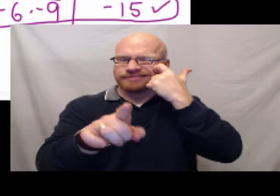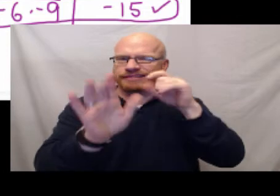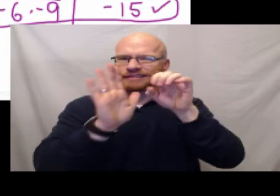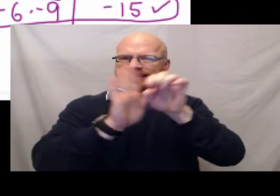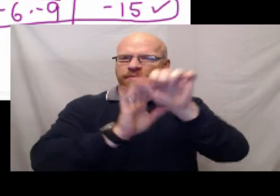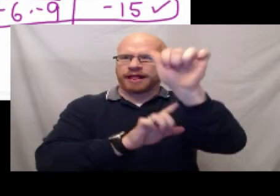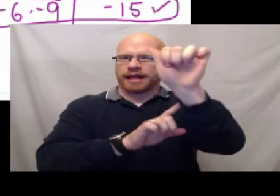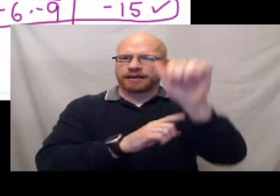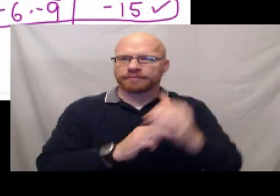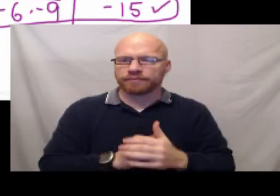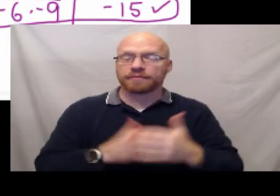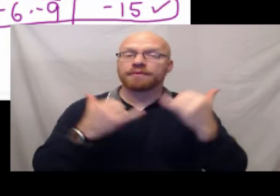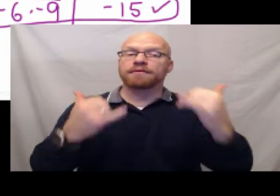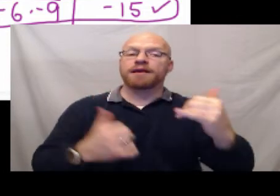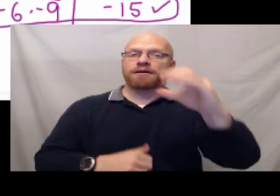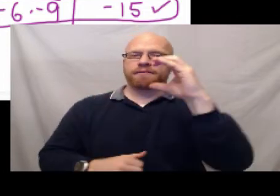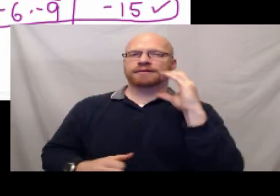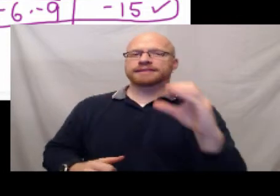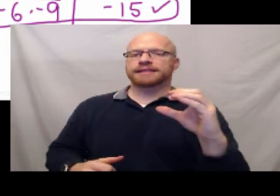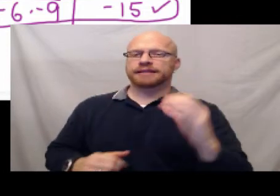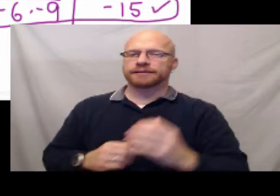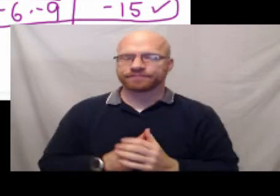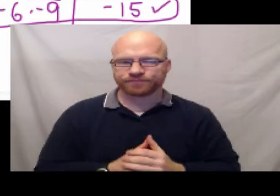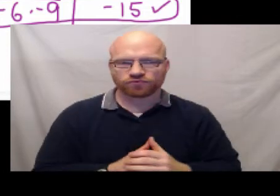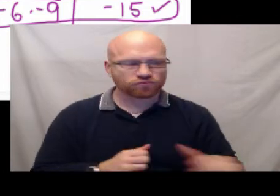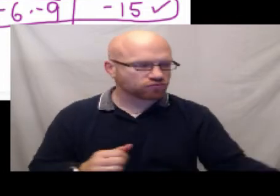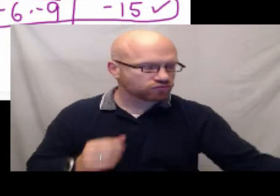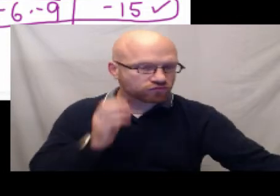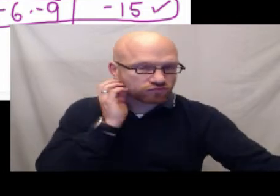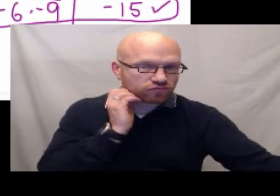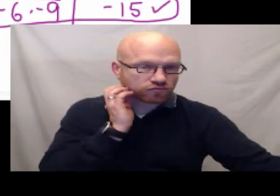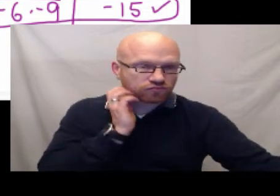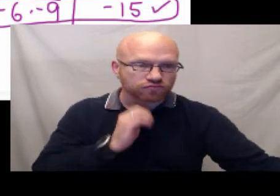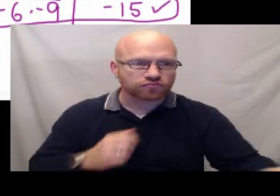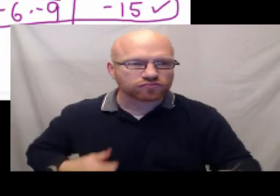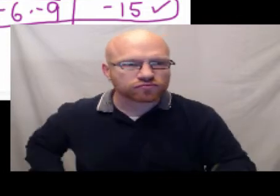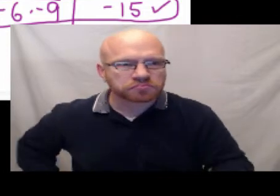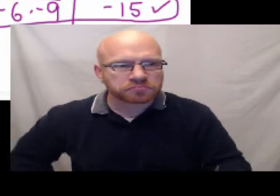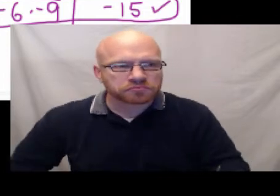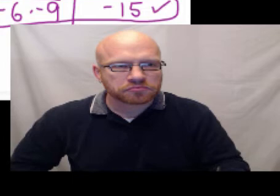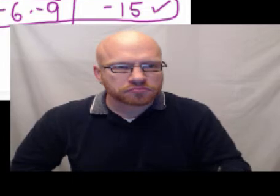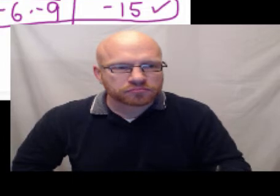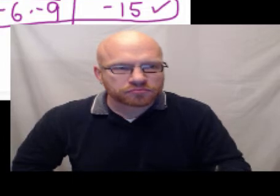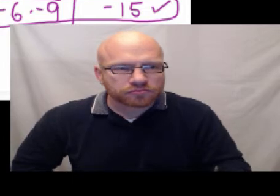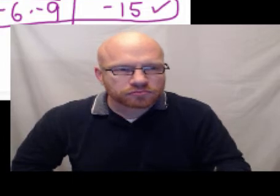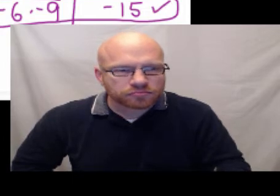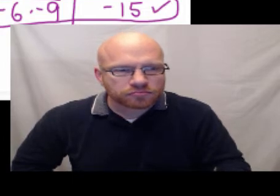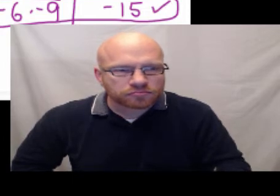out that way, like we did in example A. I'll leave that for you. Now C.